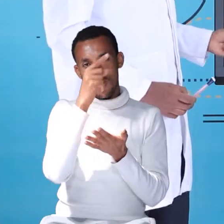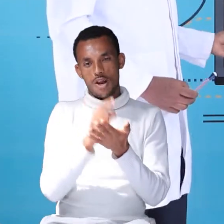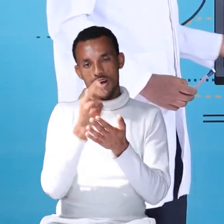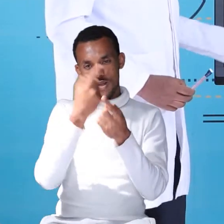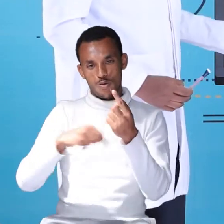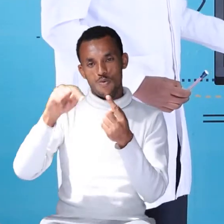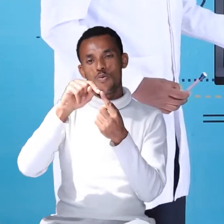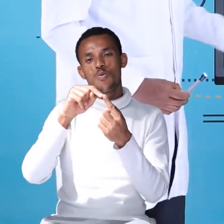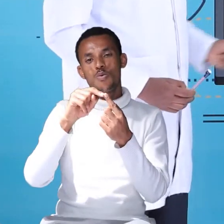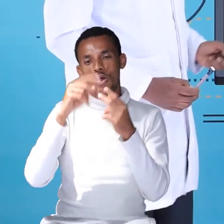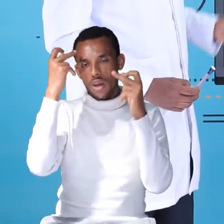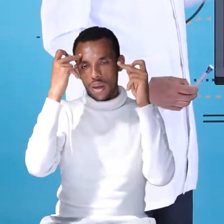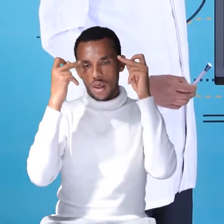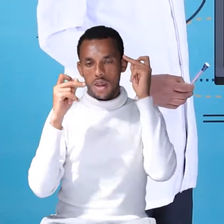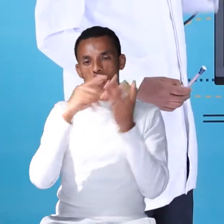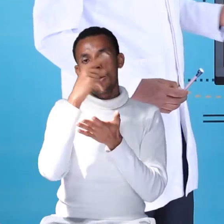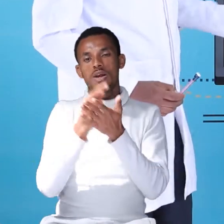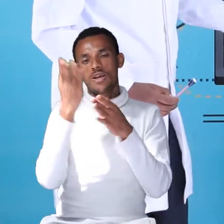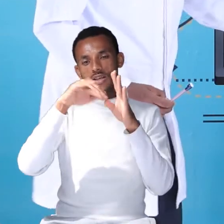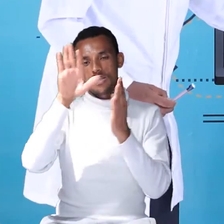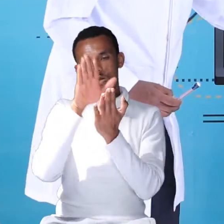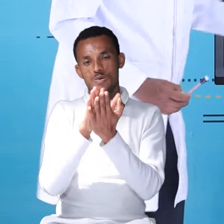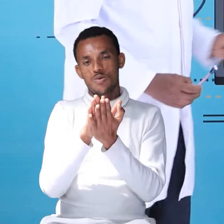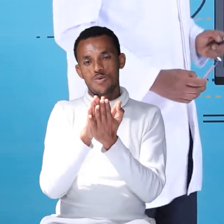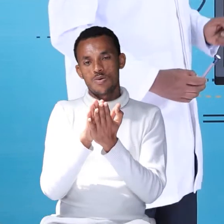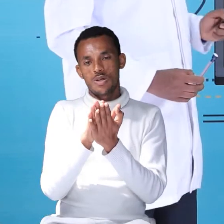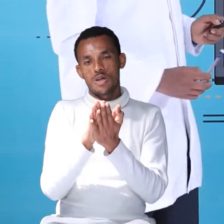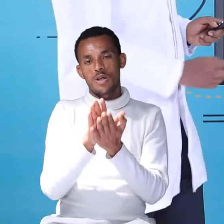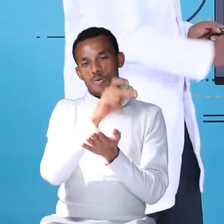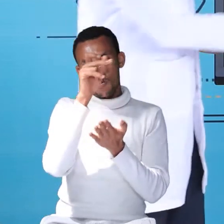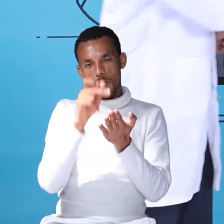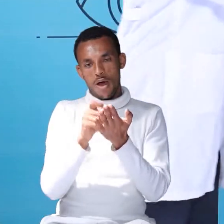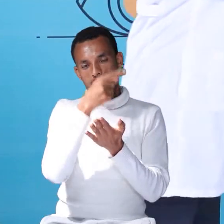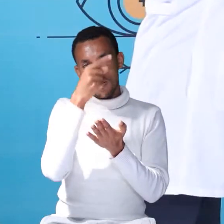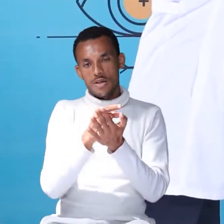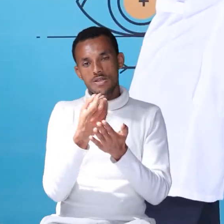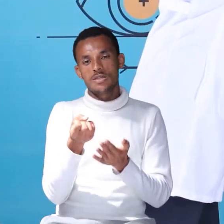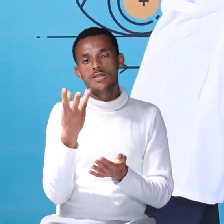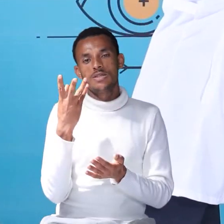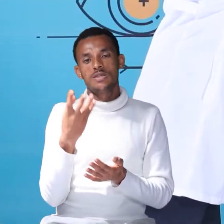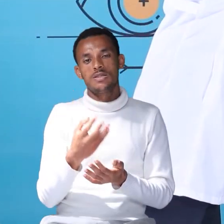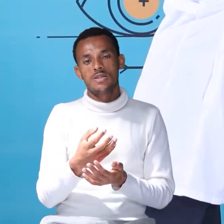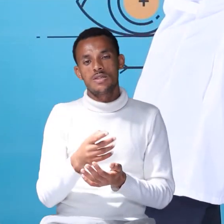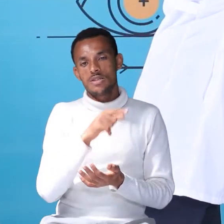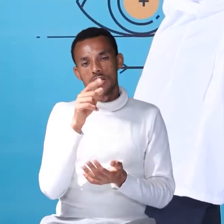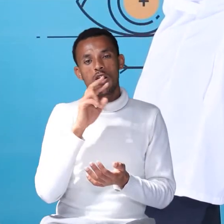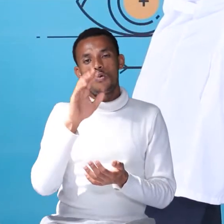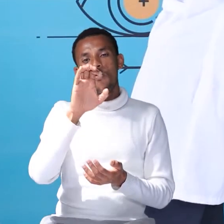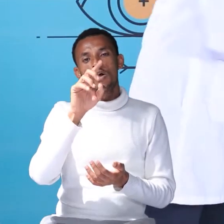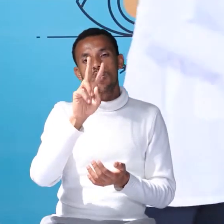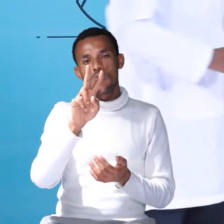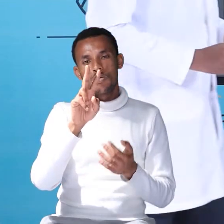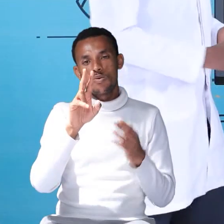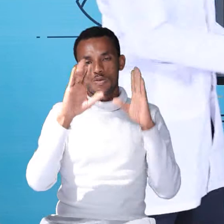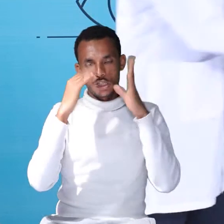to degree holders in the school? Diploma holders to degree holders. How? There are 42 teachers